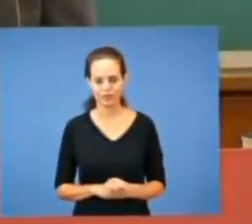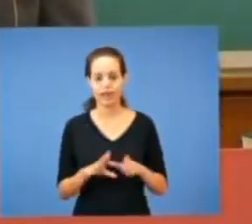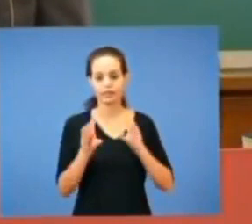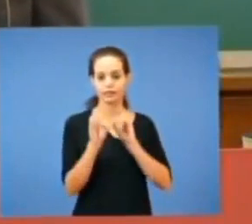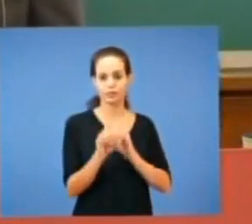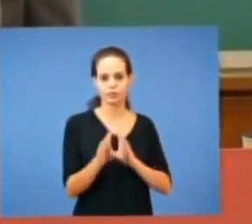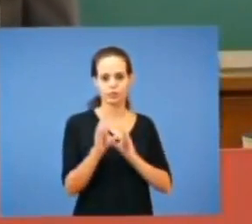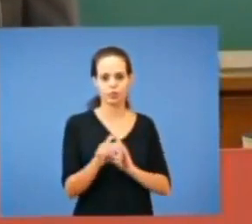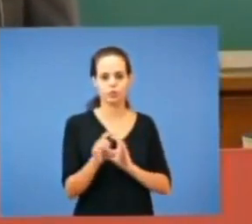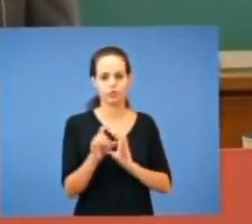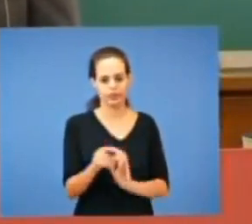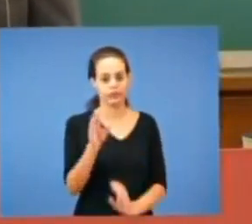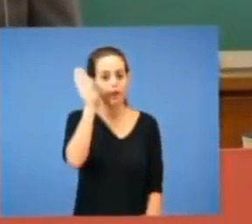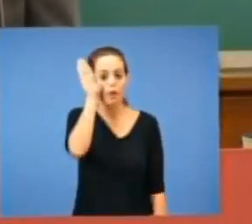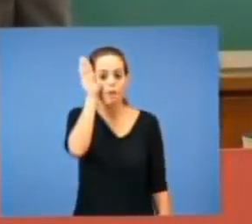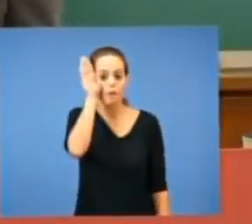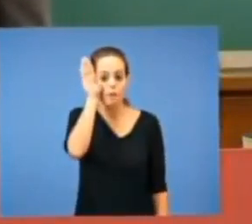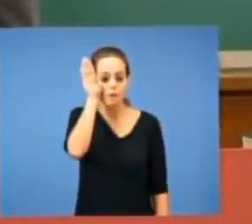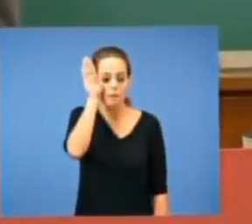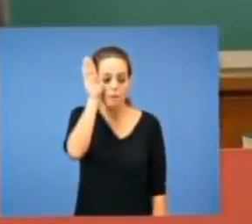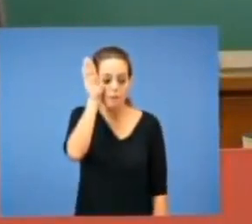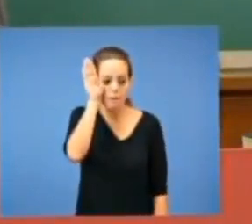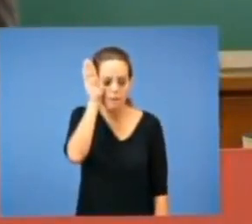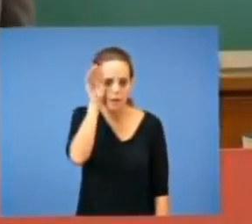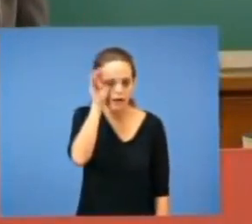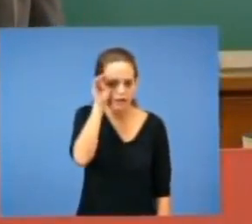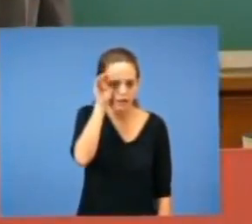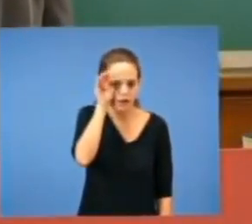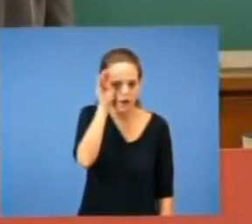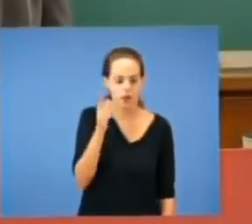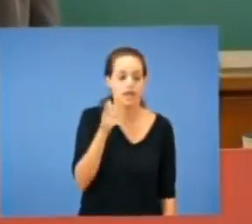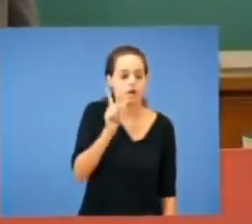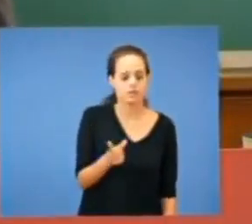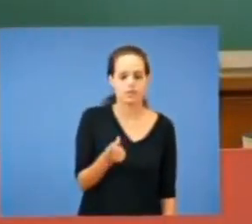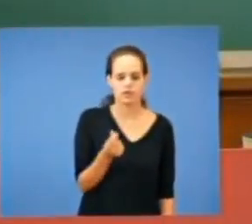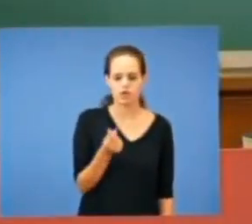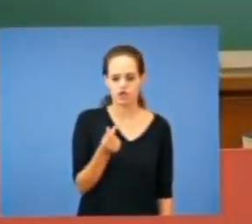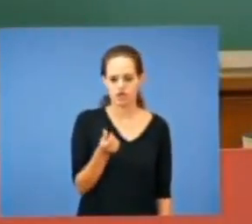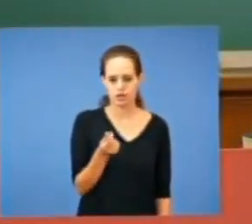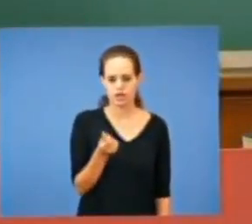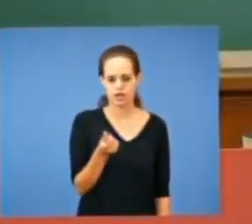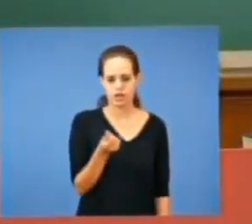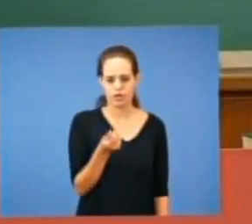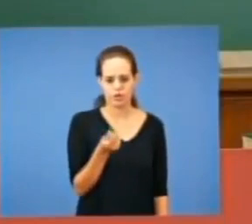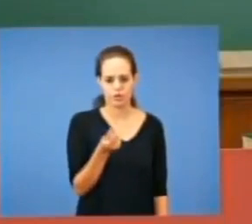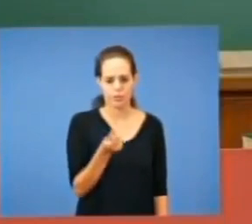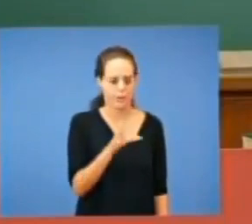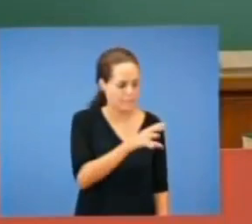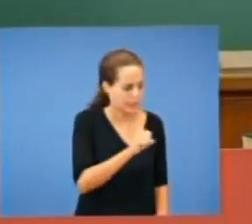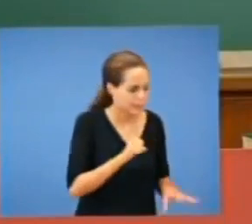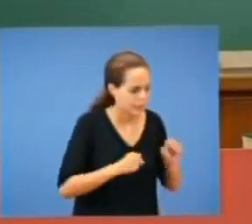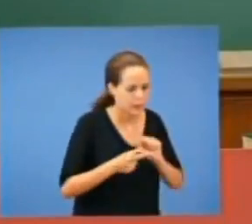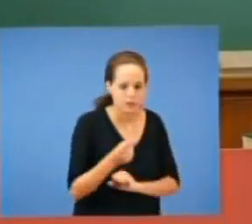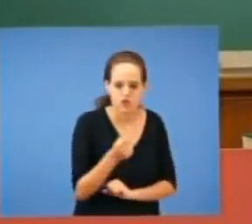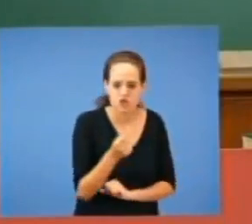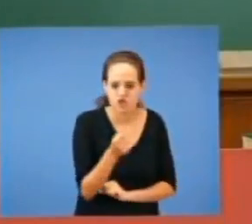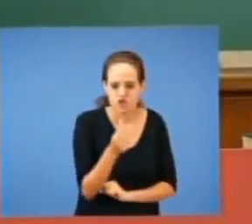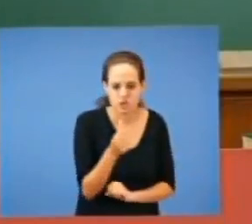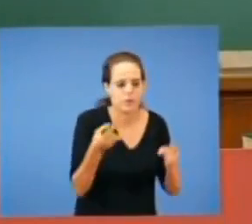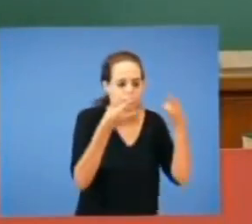Balaam, it was this. Is to earn money with whatever he did. He preached. He was a